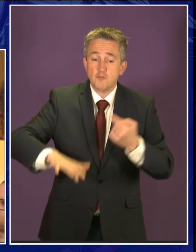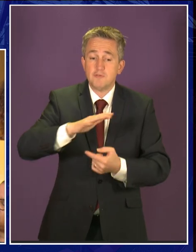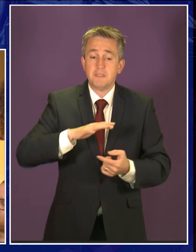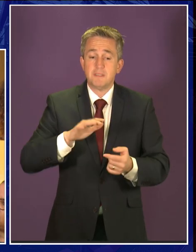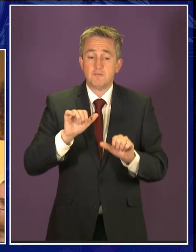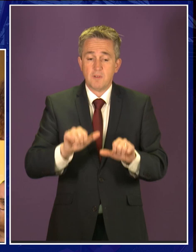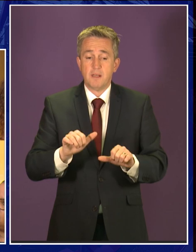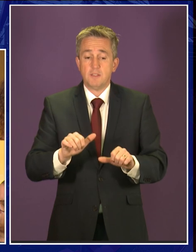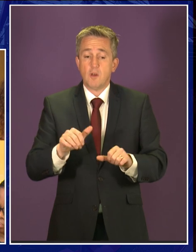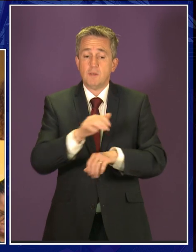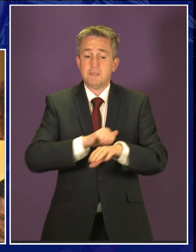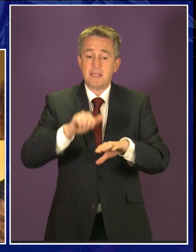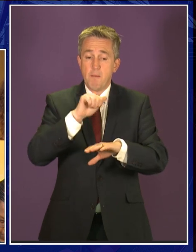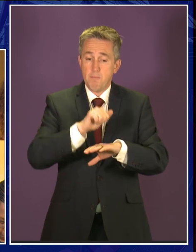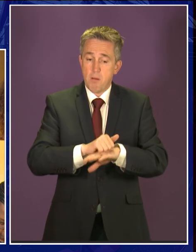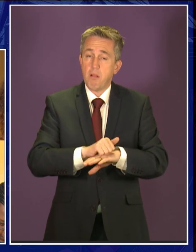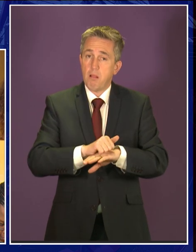might understand, Singapore has a